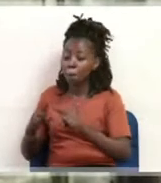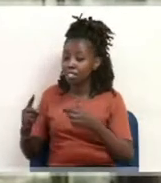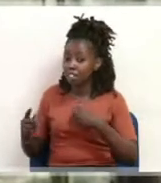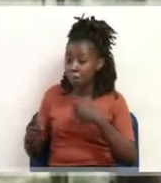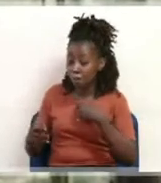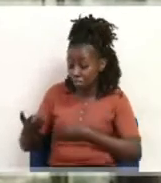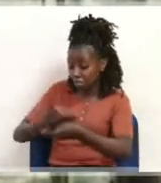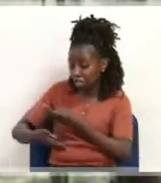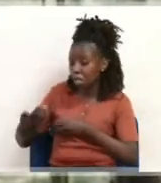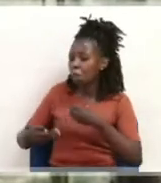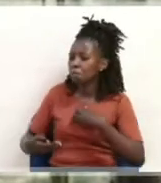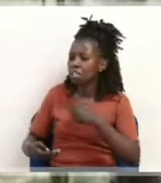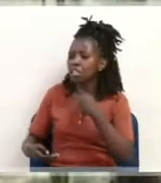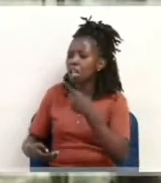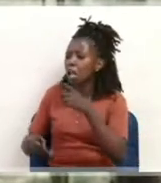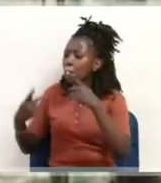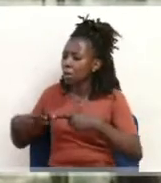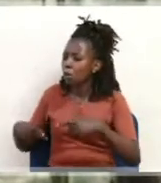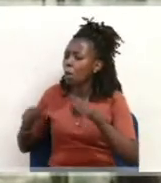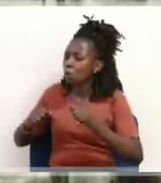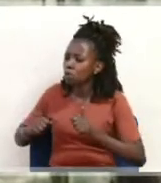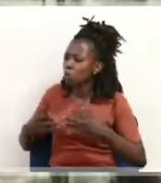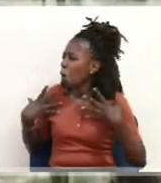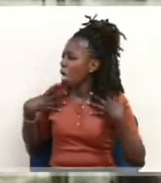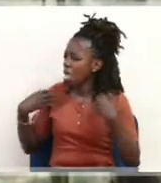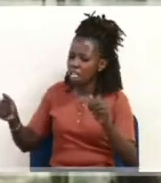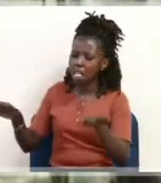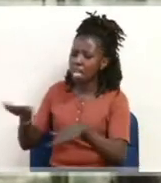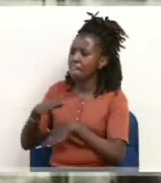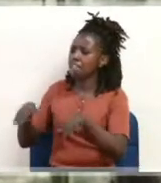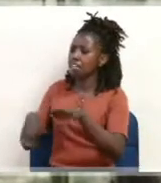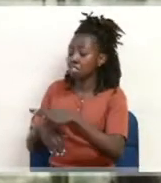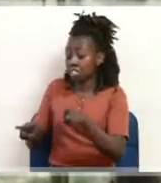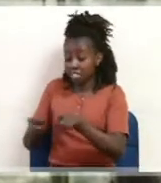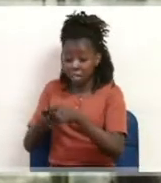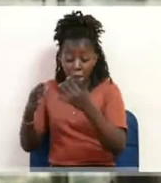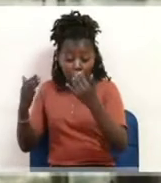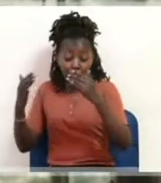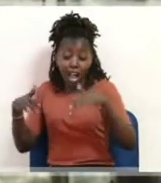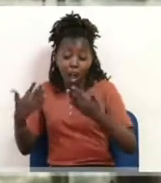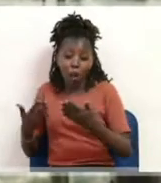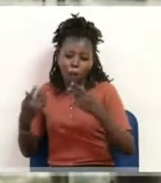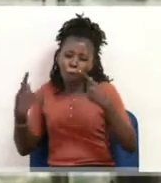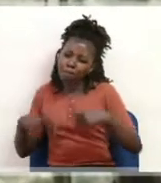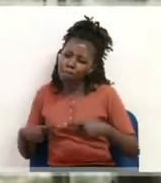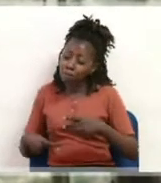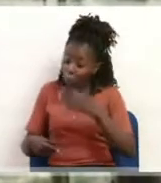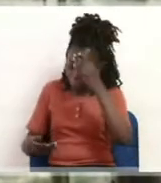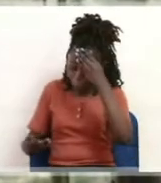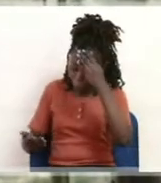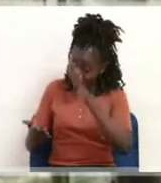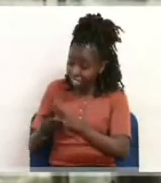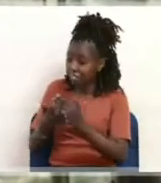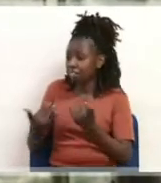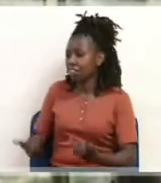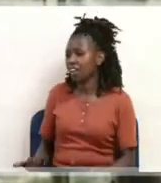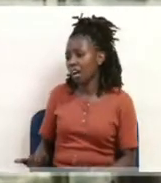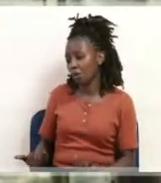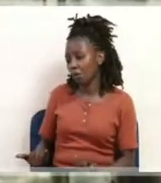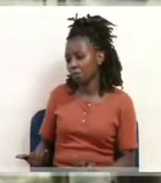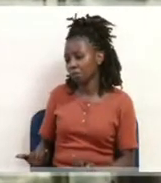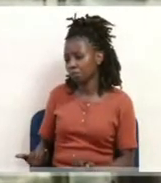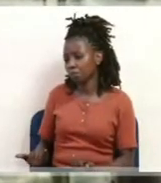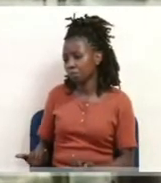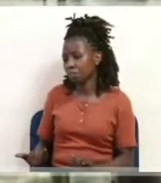believe antibiotics cures everything. But you know it doesn't. And the more you take them, the more your